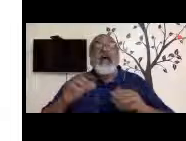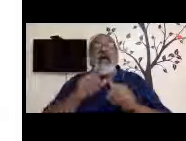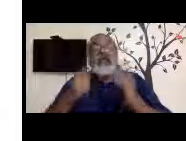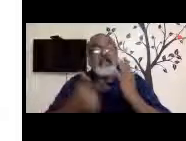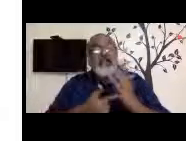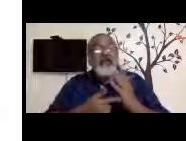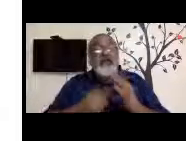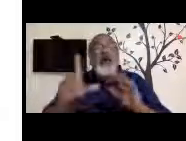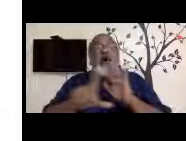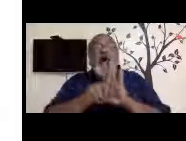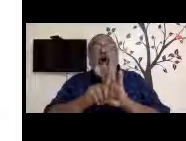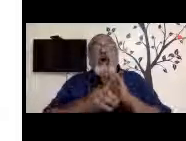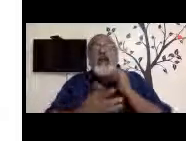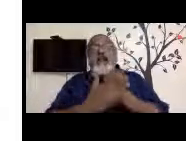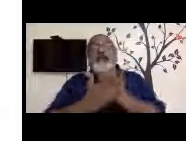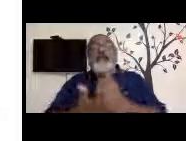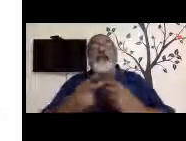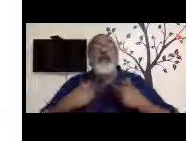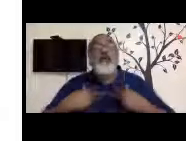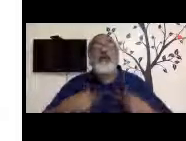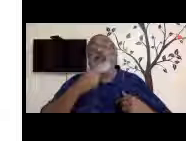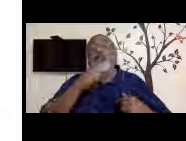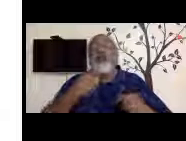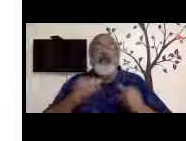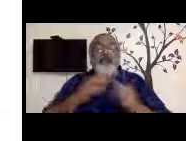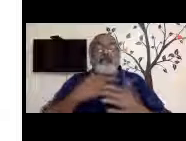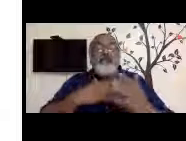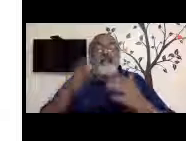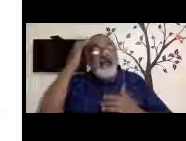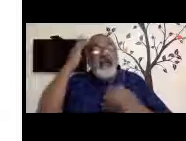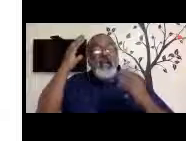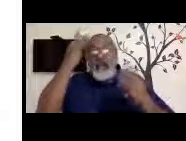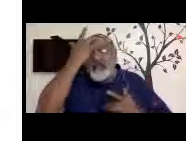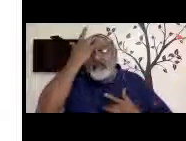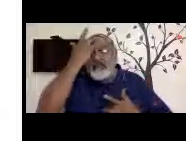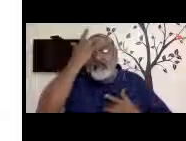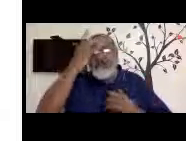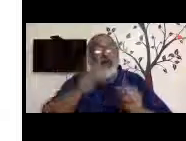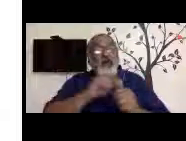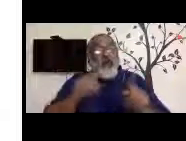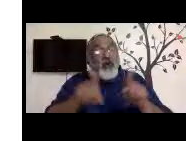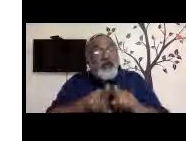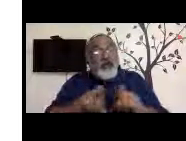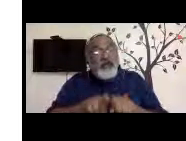legal aid to those who are identified with mental illness. And it is also